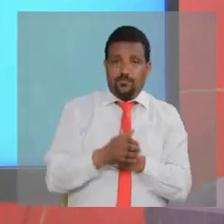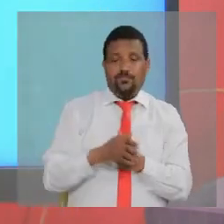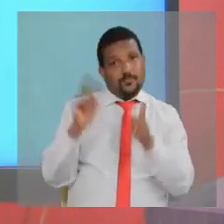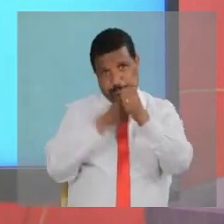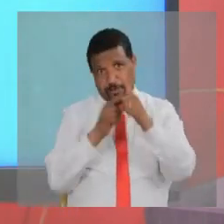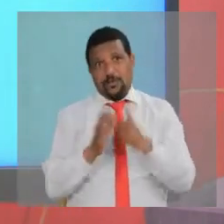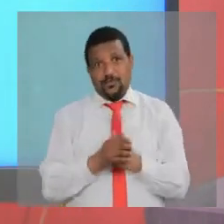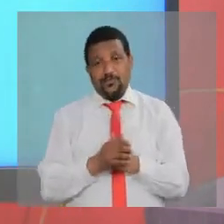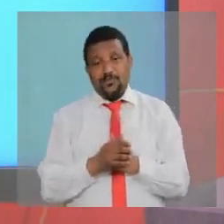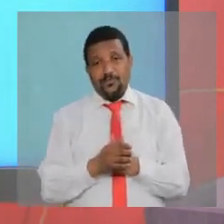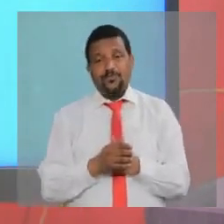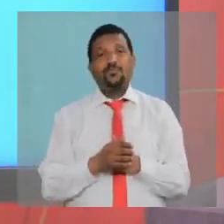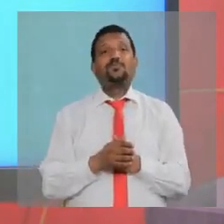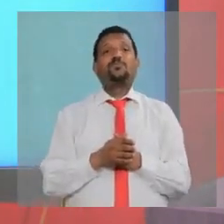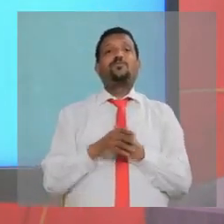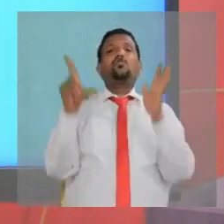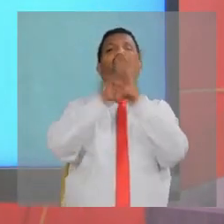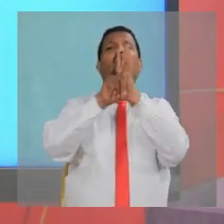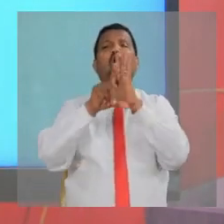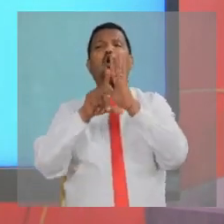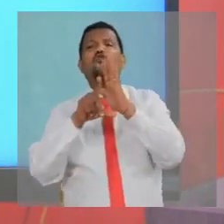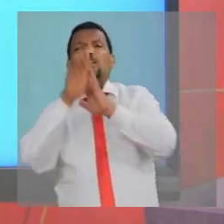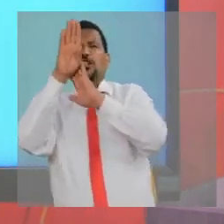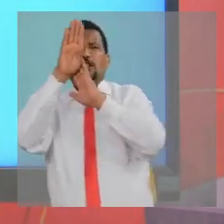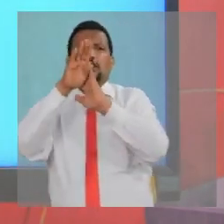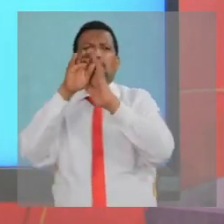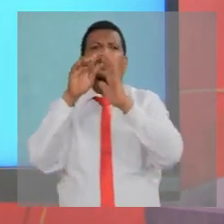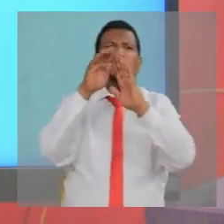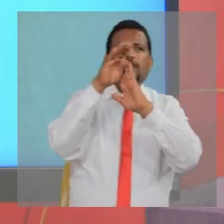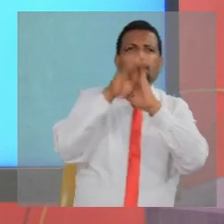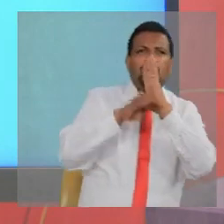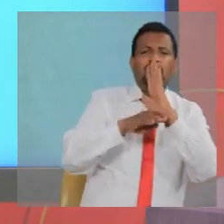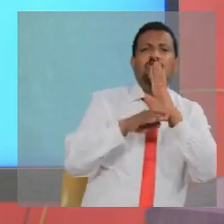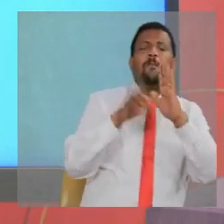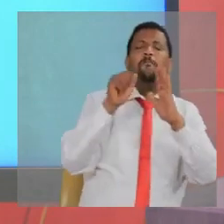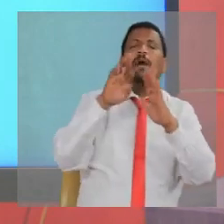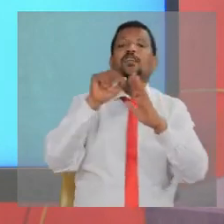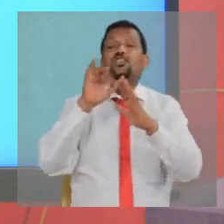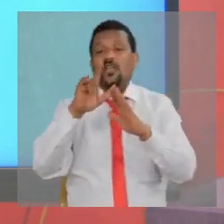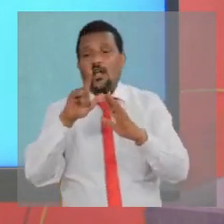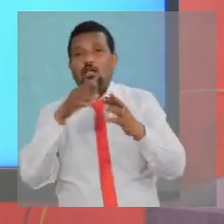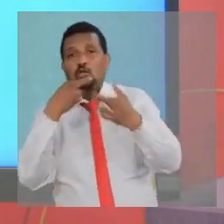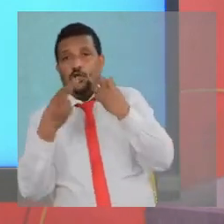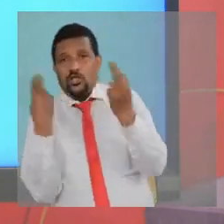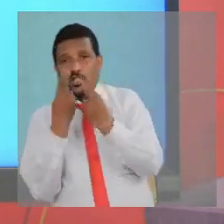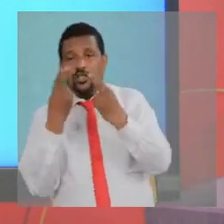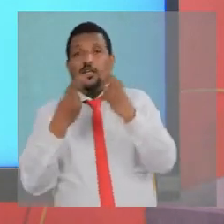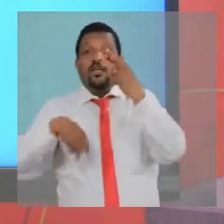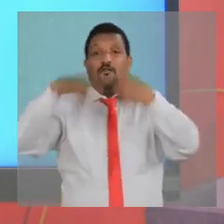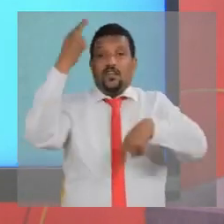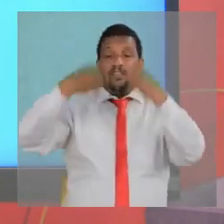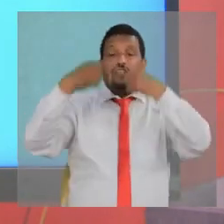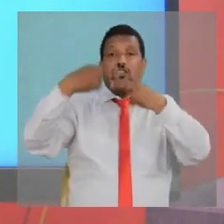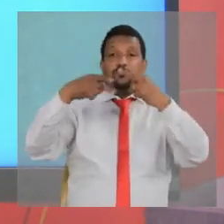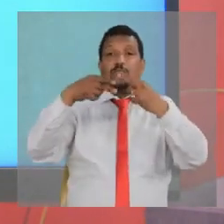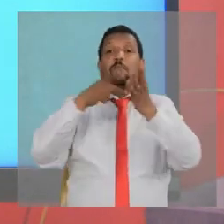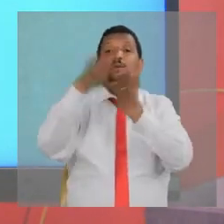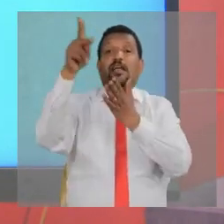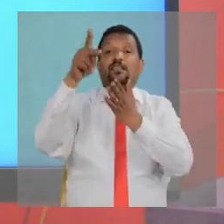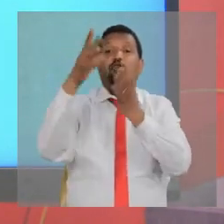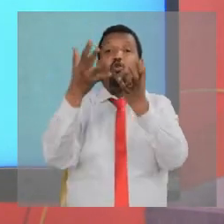First of all, the law of diminishing marginal utility is the cause for the inverse relationship between price and quantity